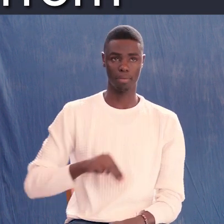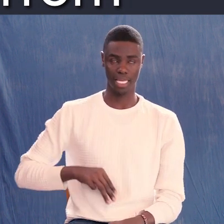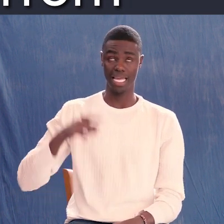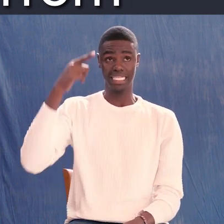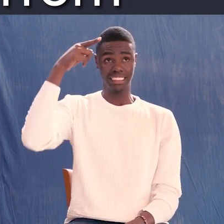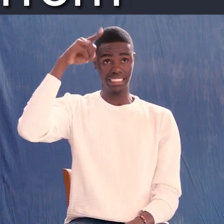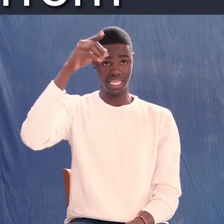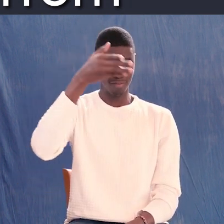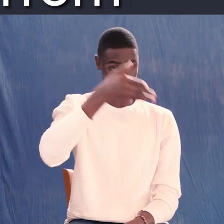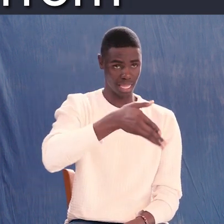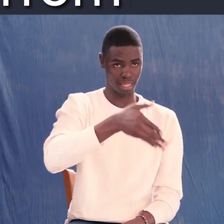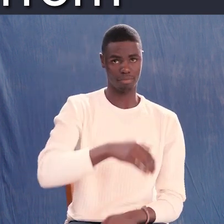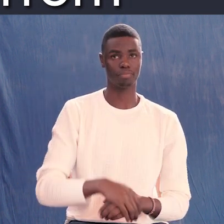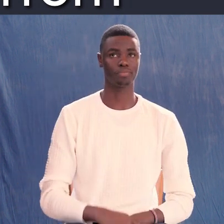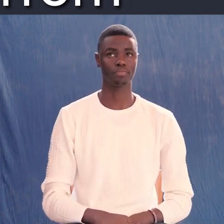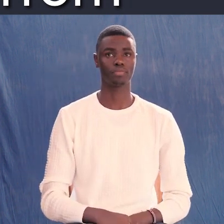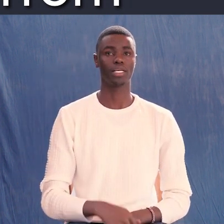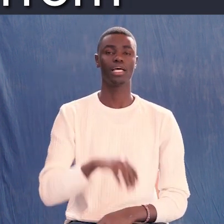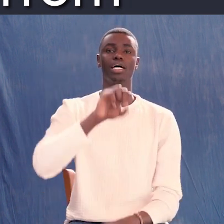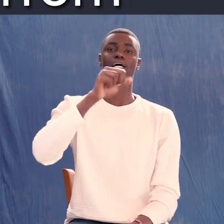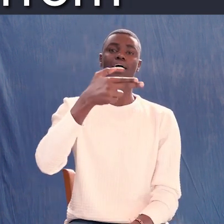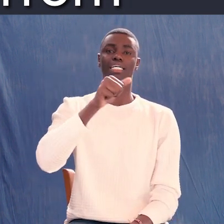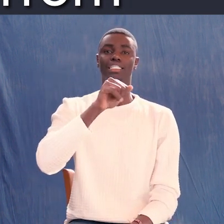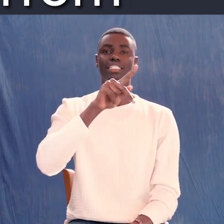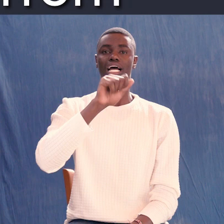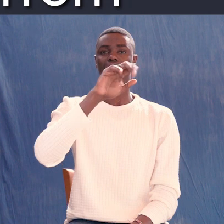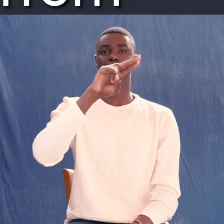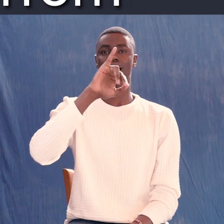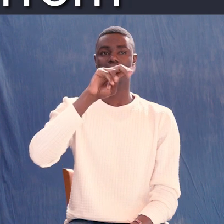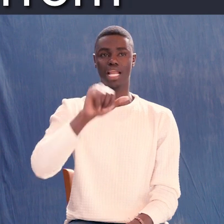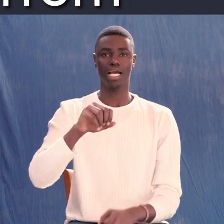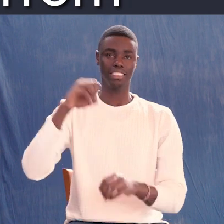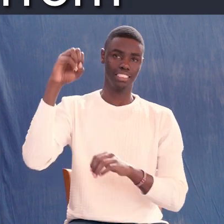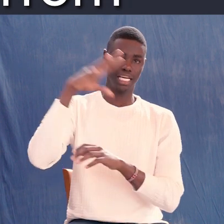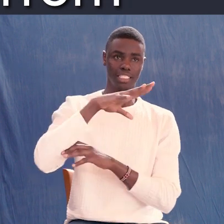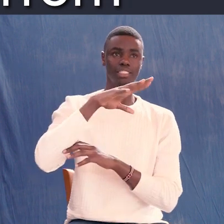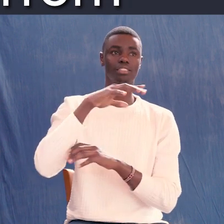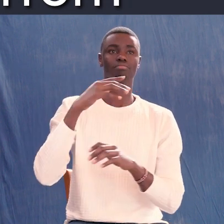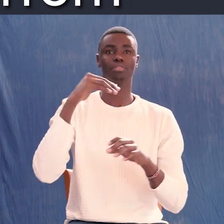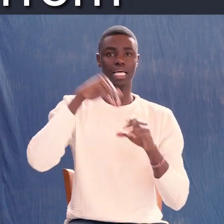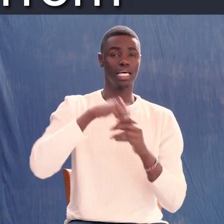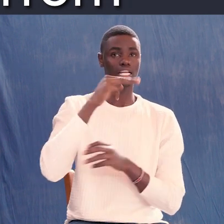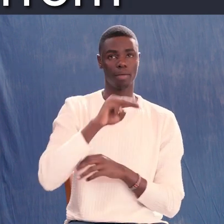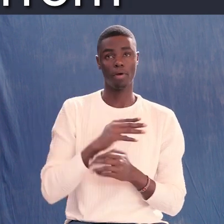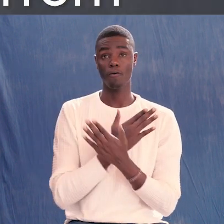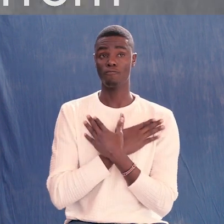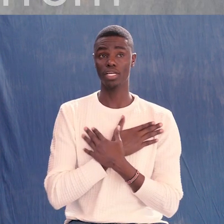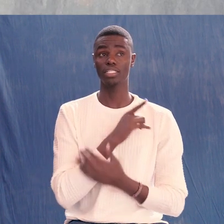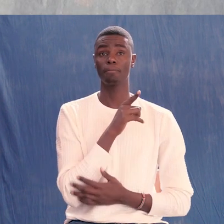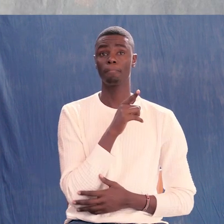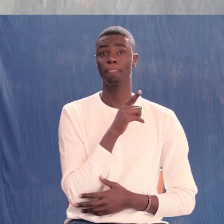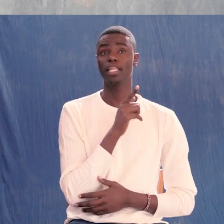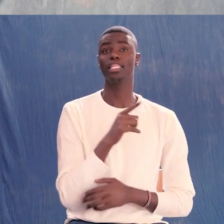is in their midst. The Shekinah shines amongst them and from them. Friends, this is the